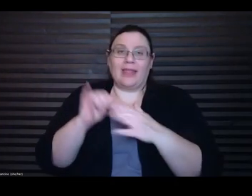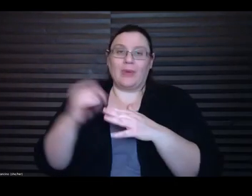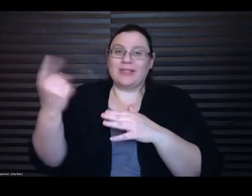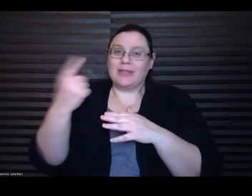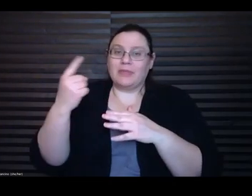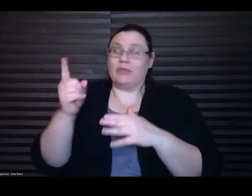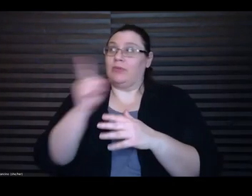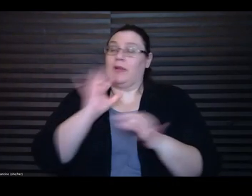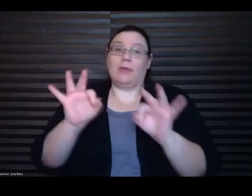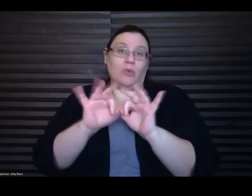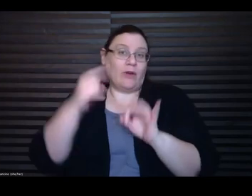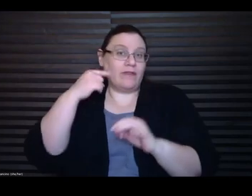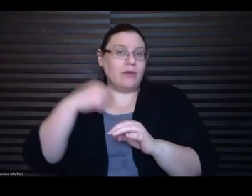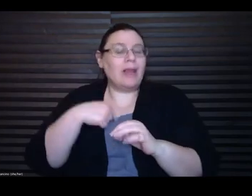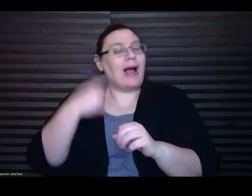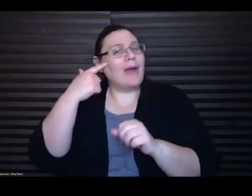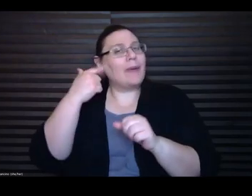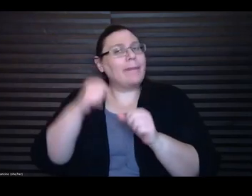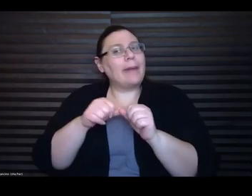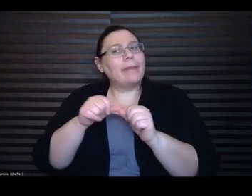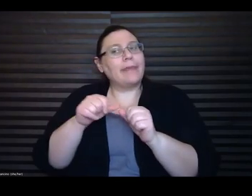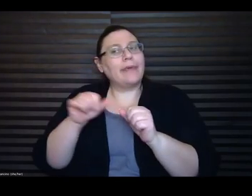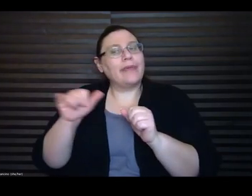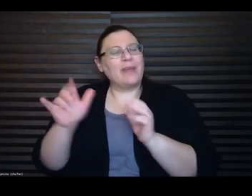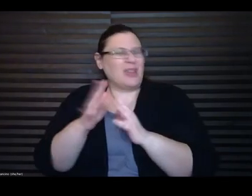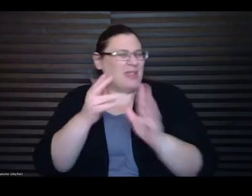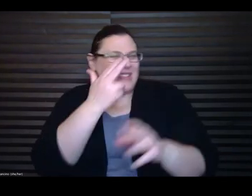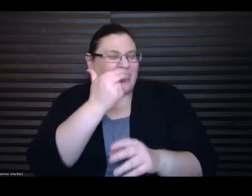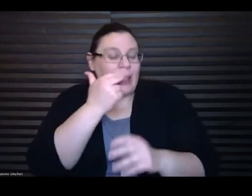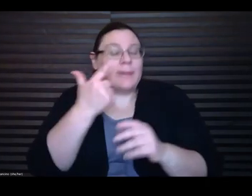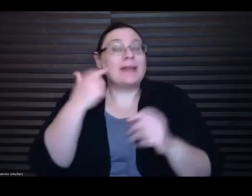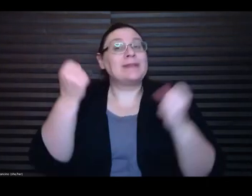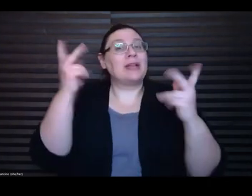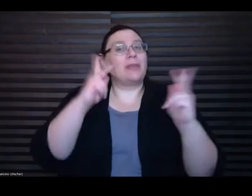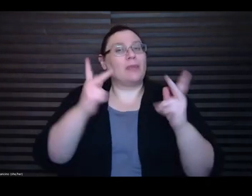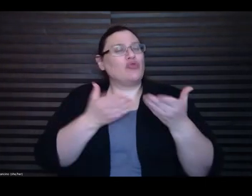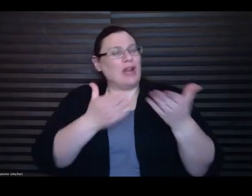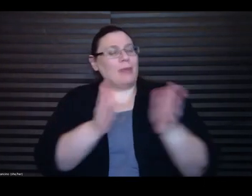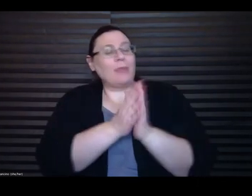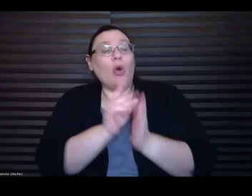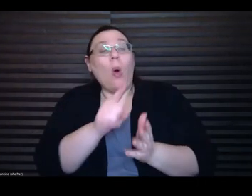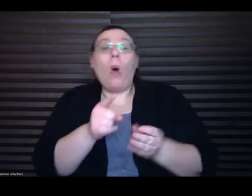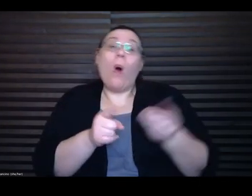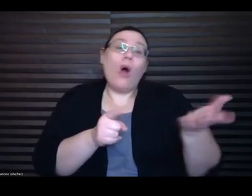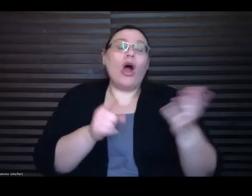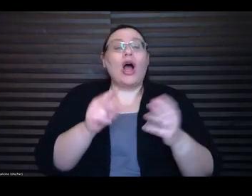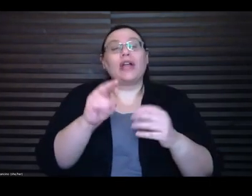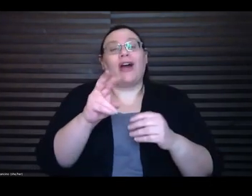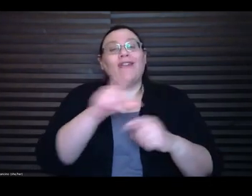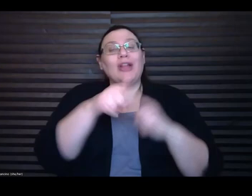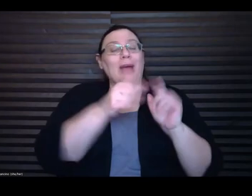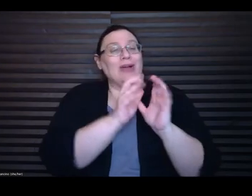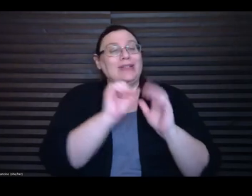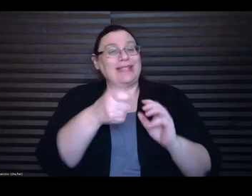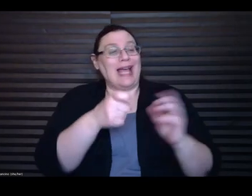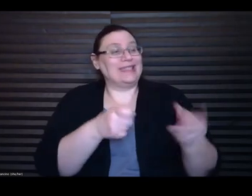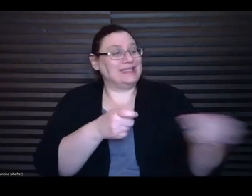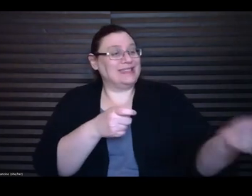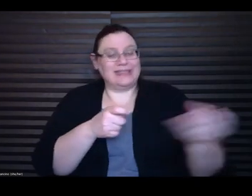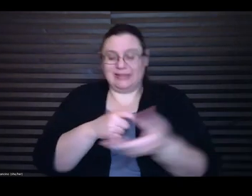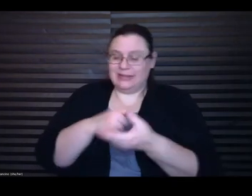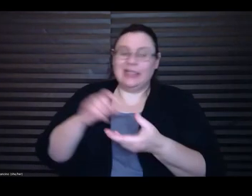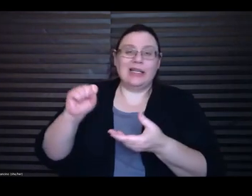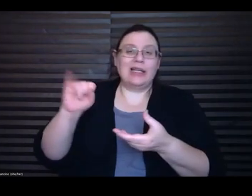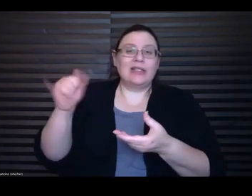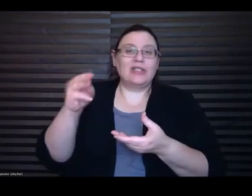a lot of people would recommend books to me they'd like oh here's like a novel about sex and it would be like you know James Salter or Philip Roth all of whom like you know had you know or Nicholson